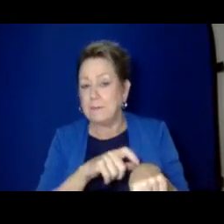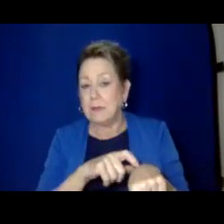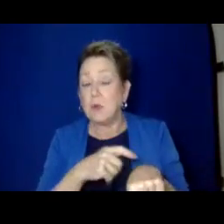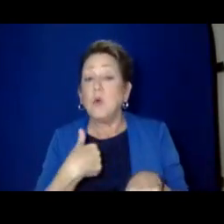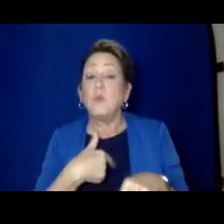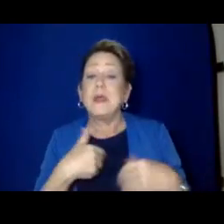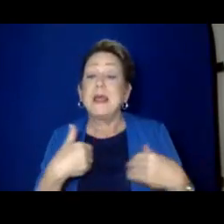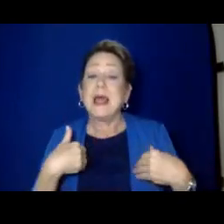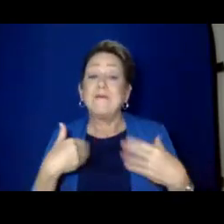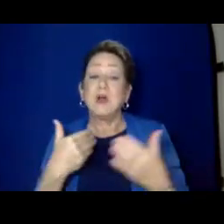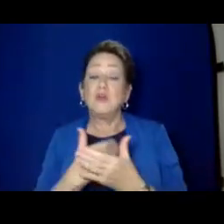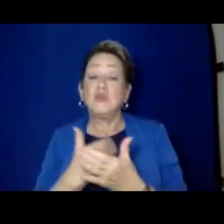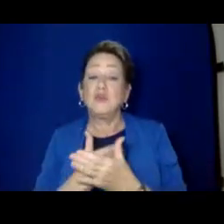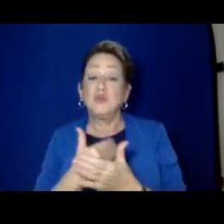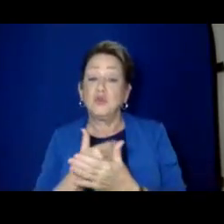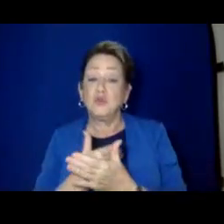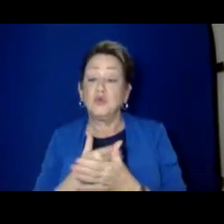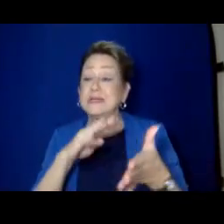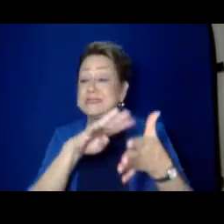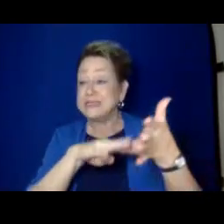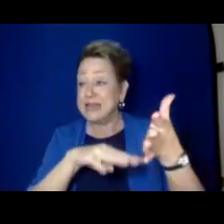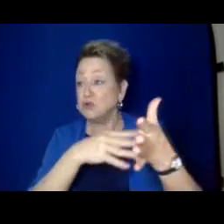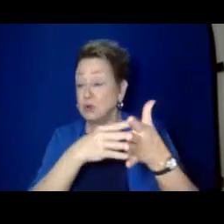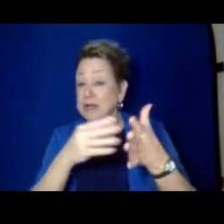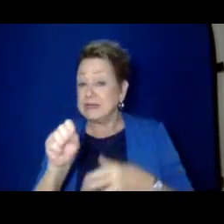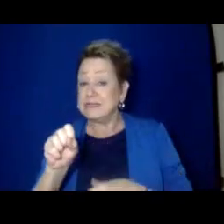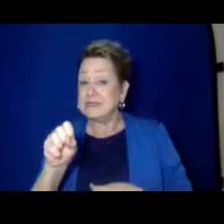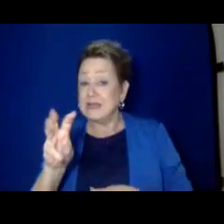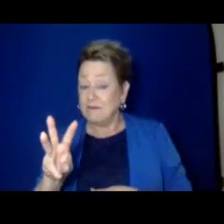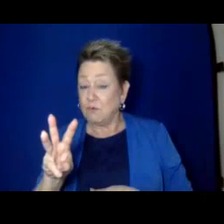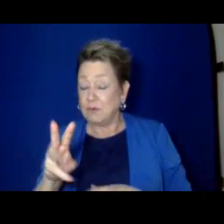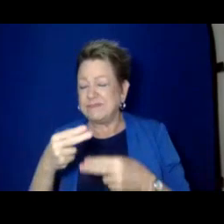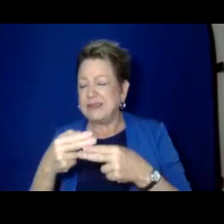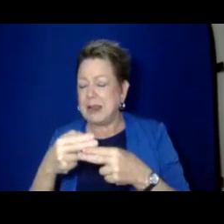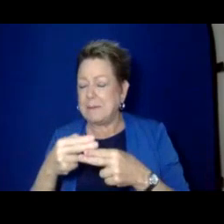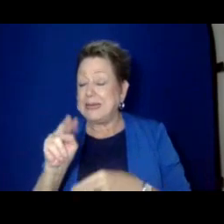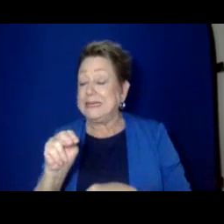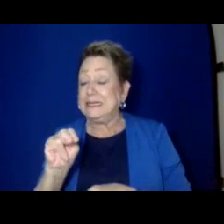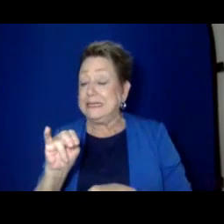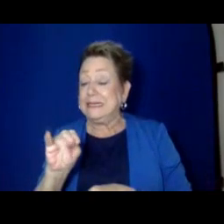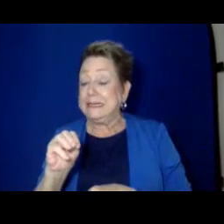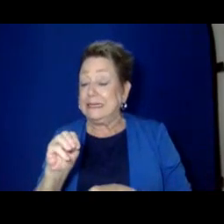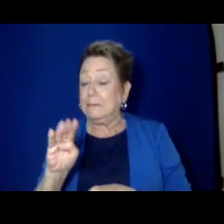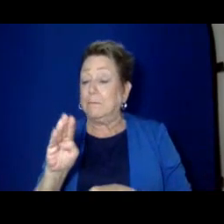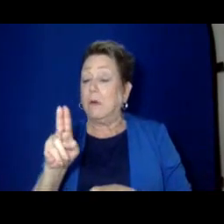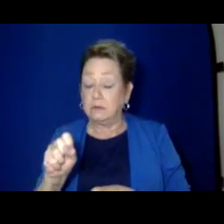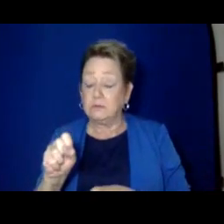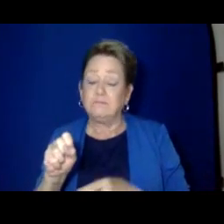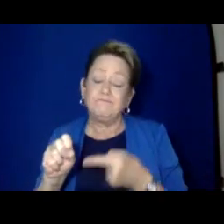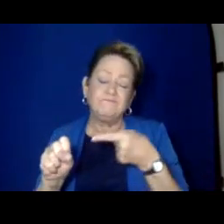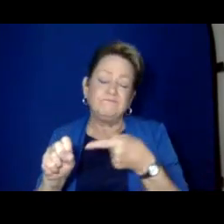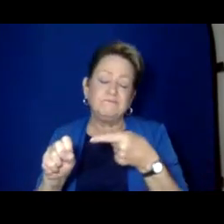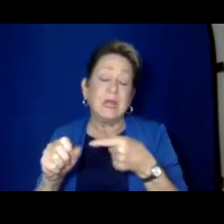We have a new module within our scheduling software called Minbus, and what it has